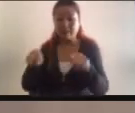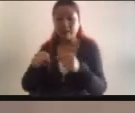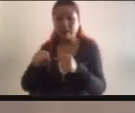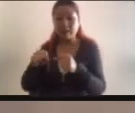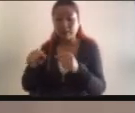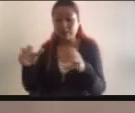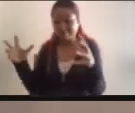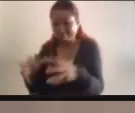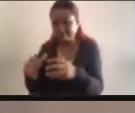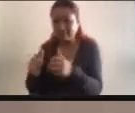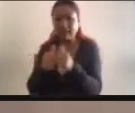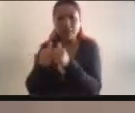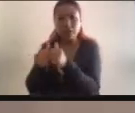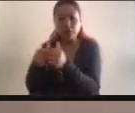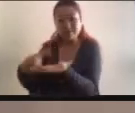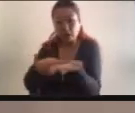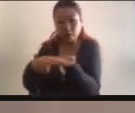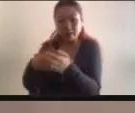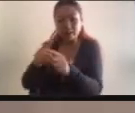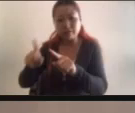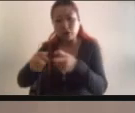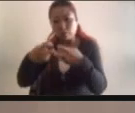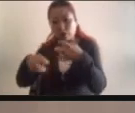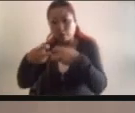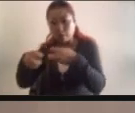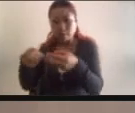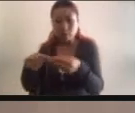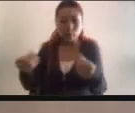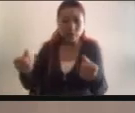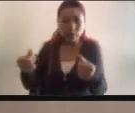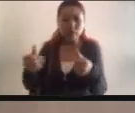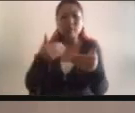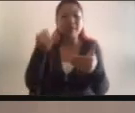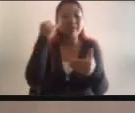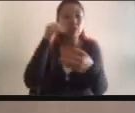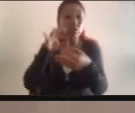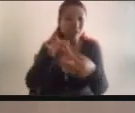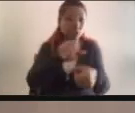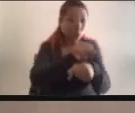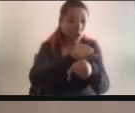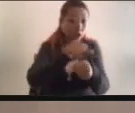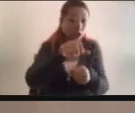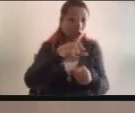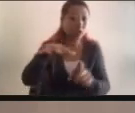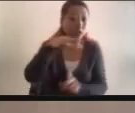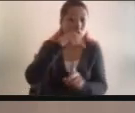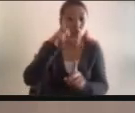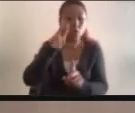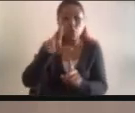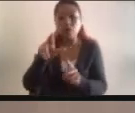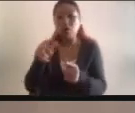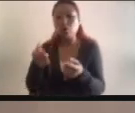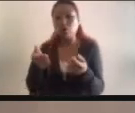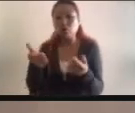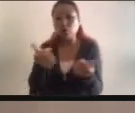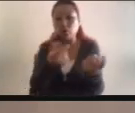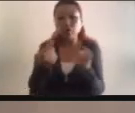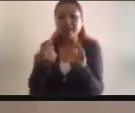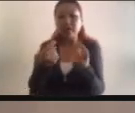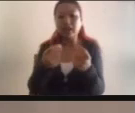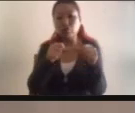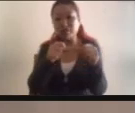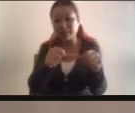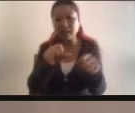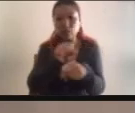about solutions to problems, whether it be in the workforce and recruiting, retaining our workforce, and